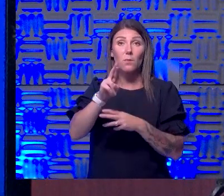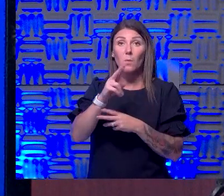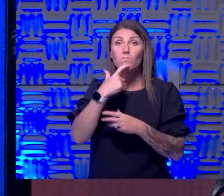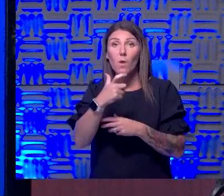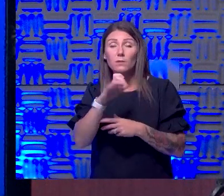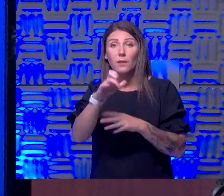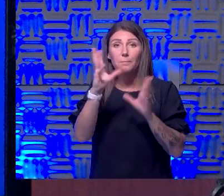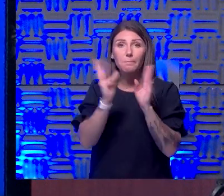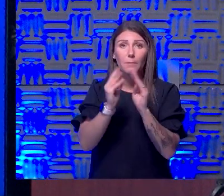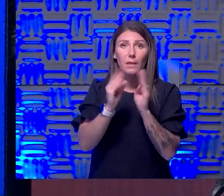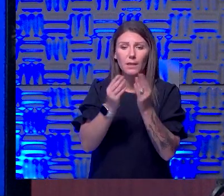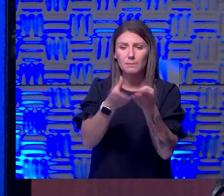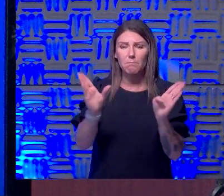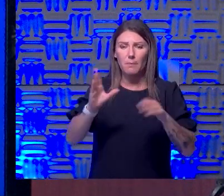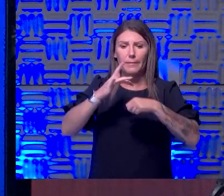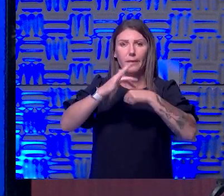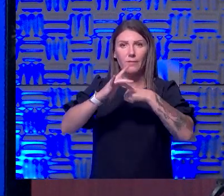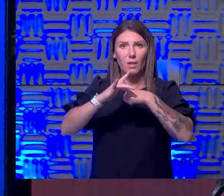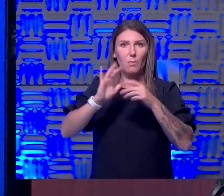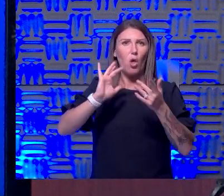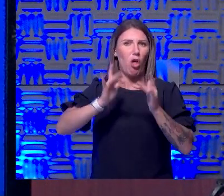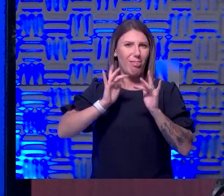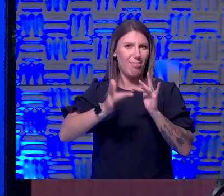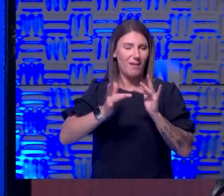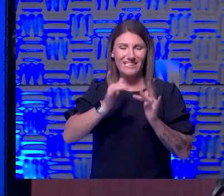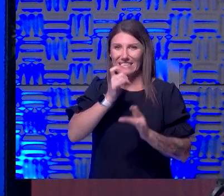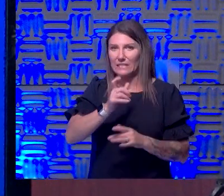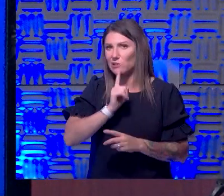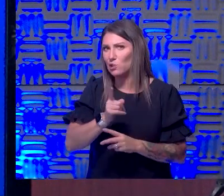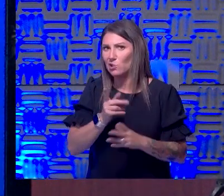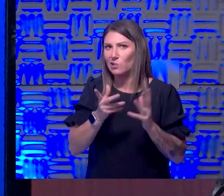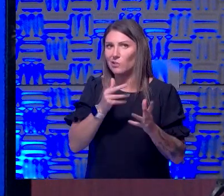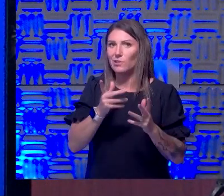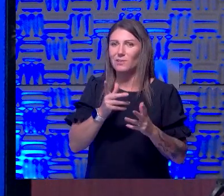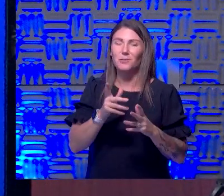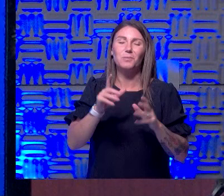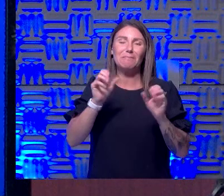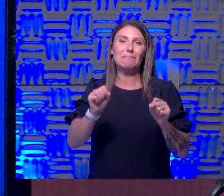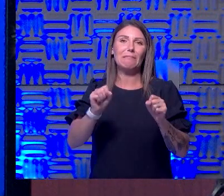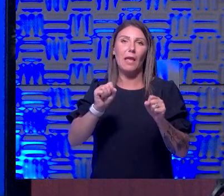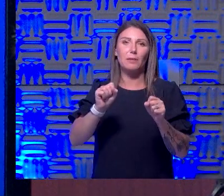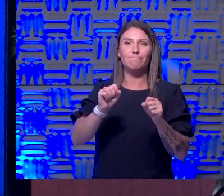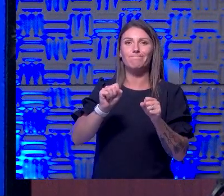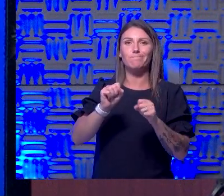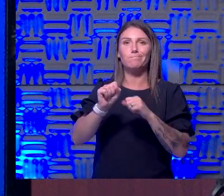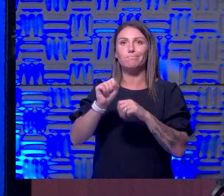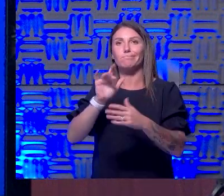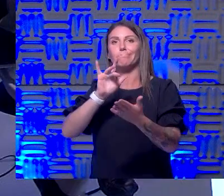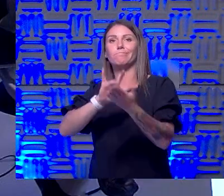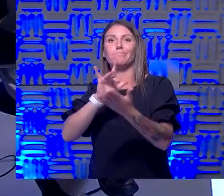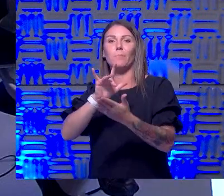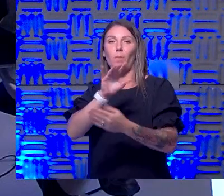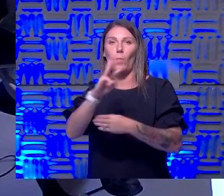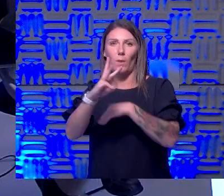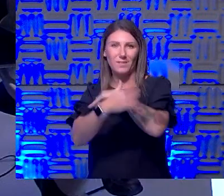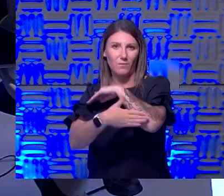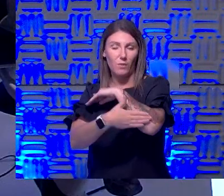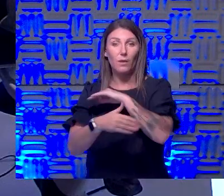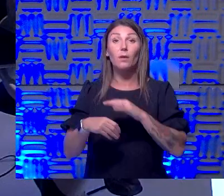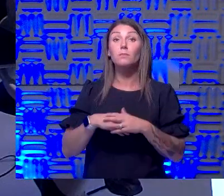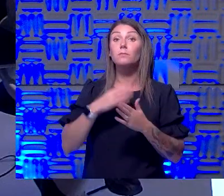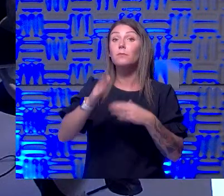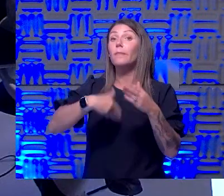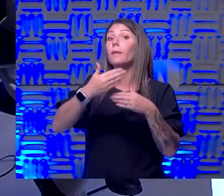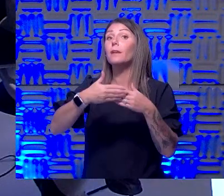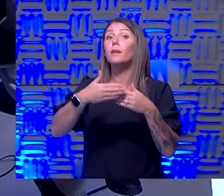at least publicly available online. I'm not sure how you can go to our county website to be able to get more information. This next question would